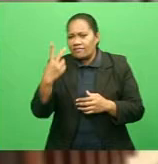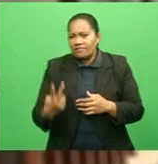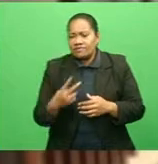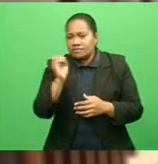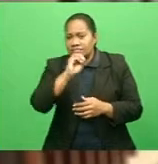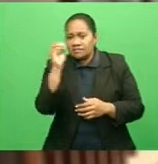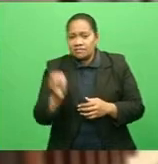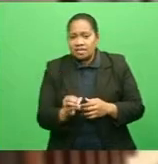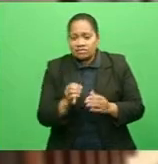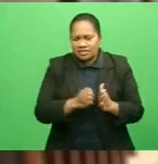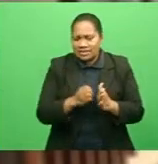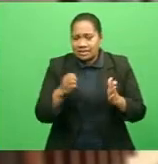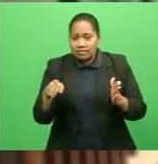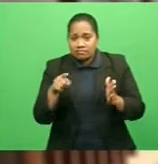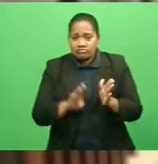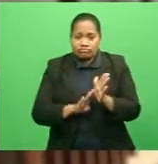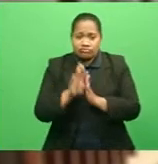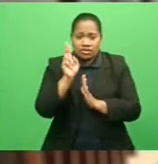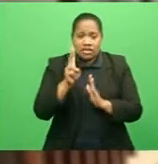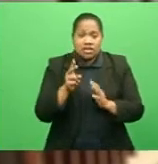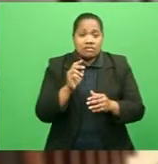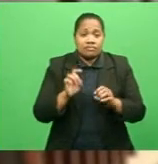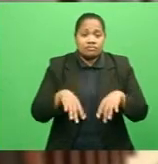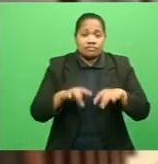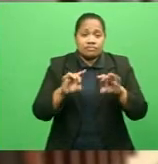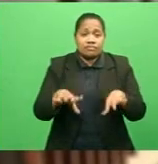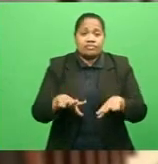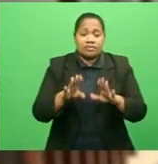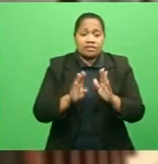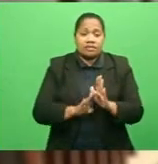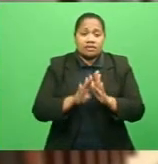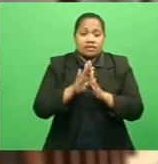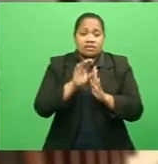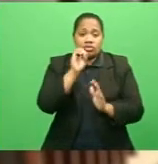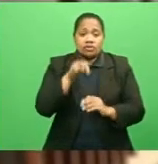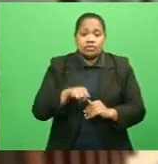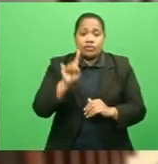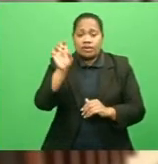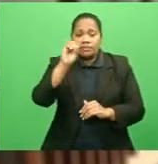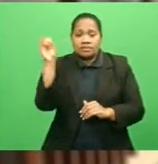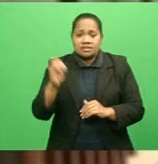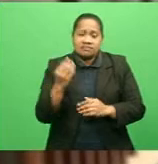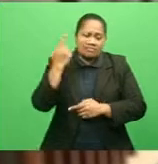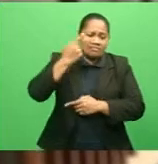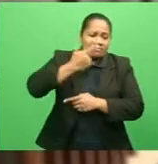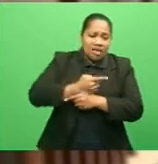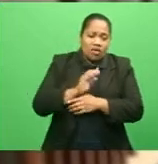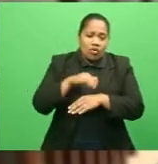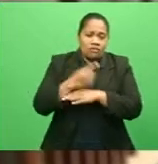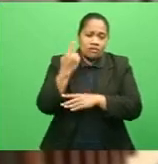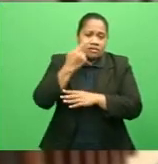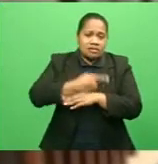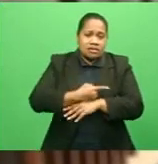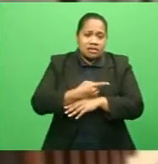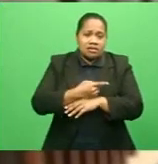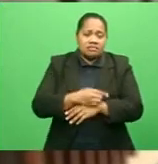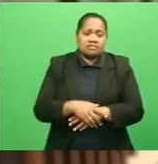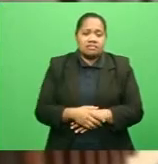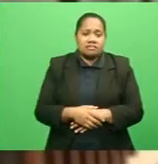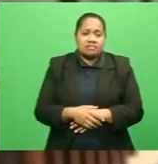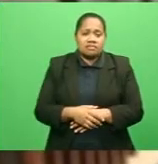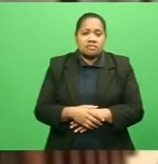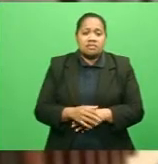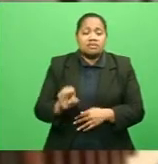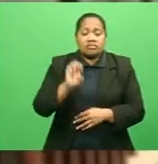to a one-week peak while the Aussie rose 0.1% overnight. But gains in the euro overnight were muted, with European Central